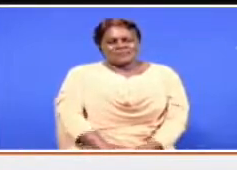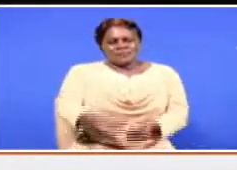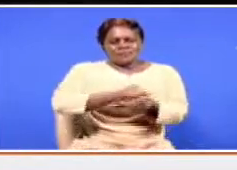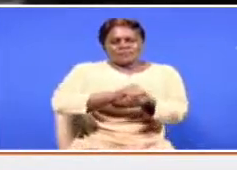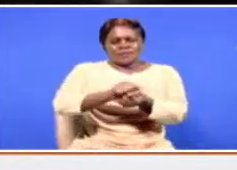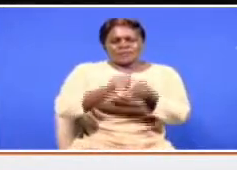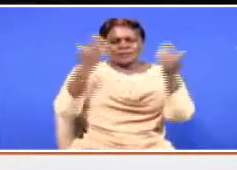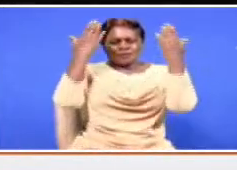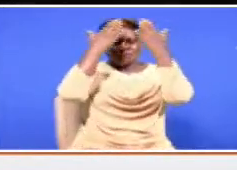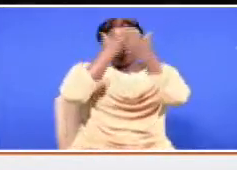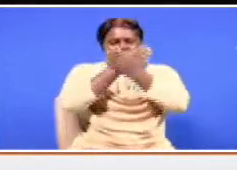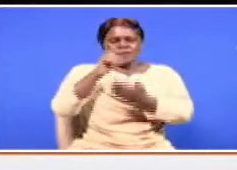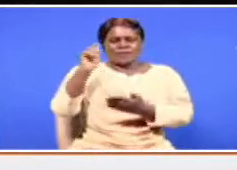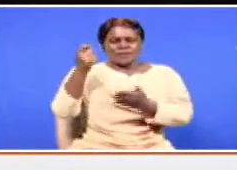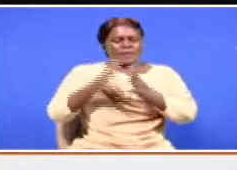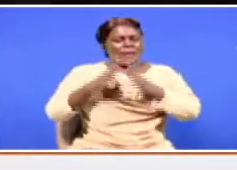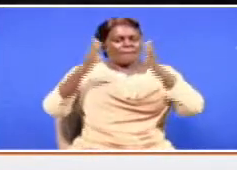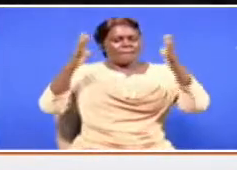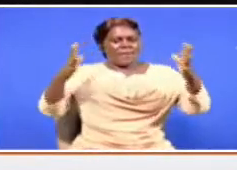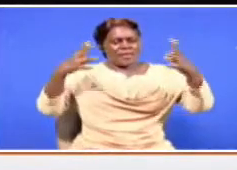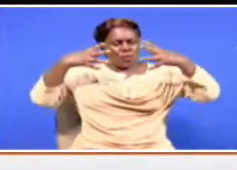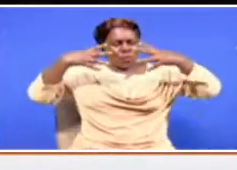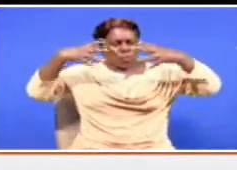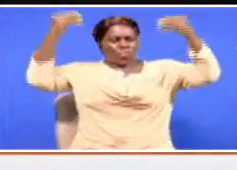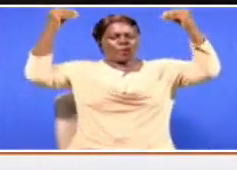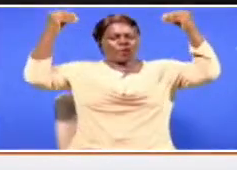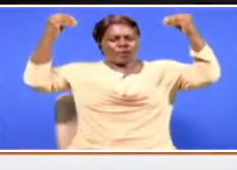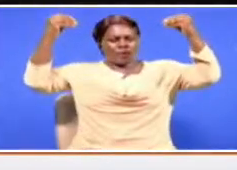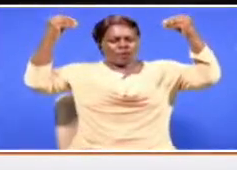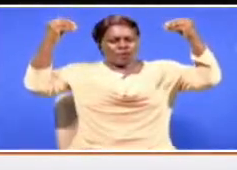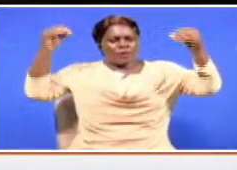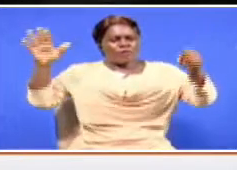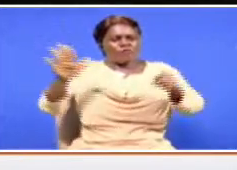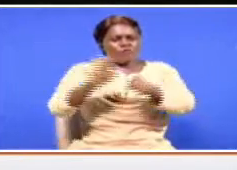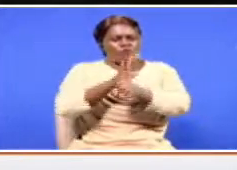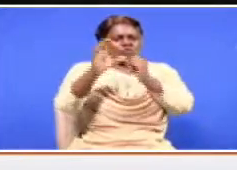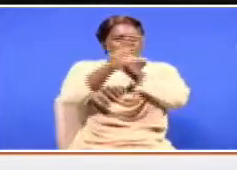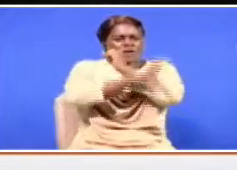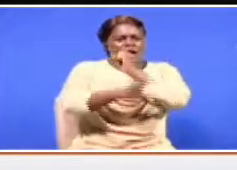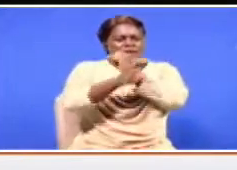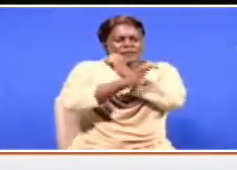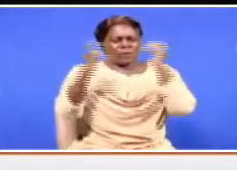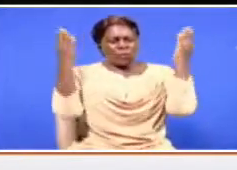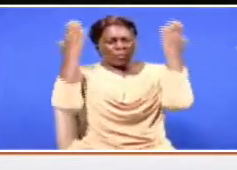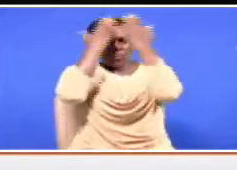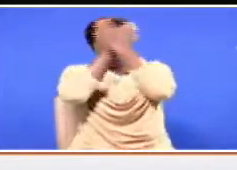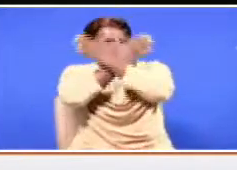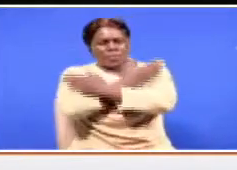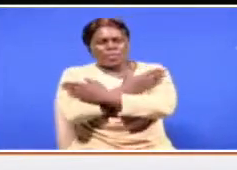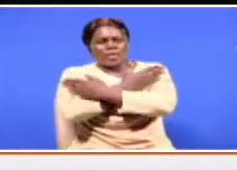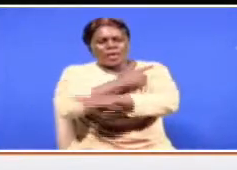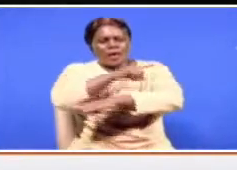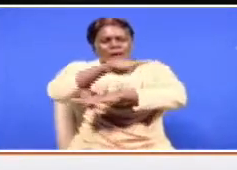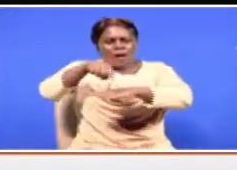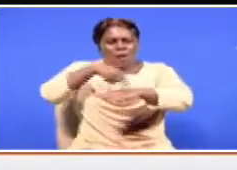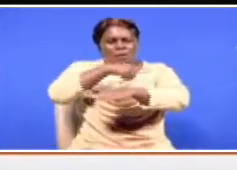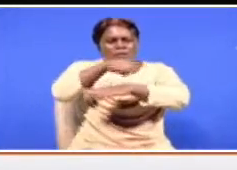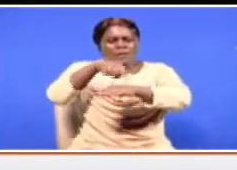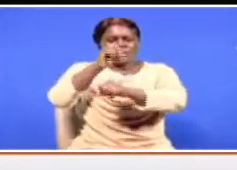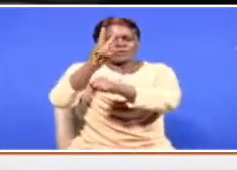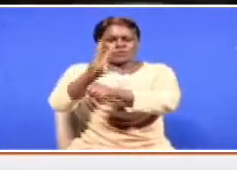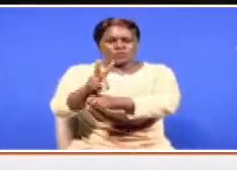Friday night, Kenya reported a major power outage that saw the entire country plunge into darkness for more than 12